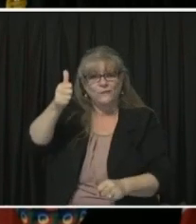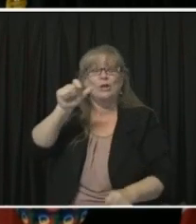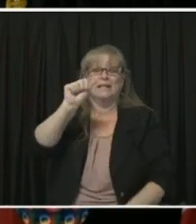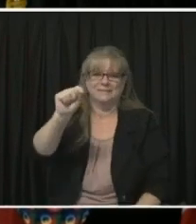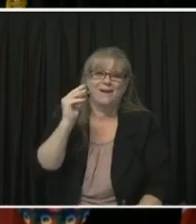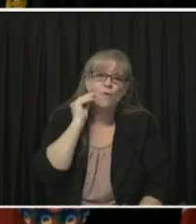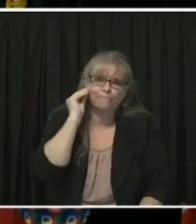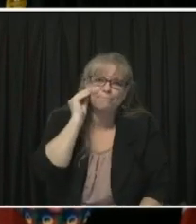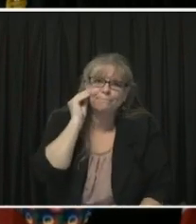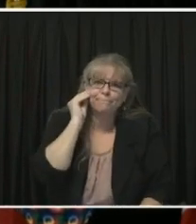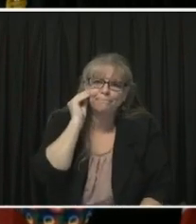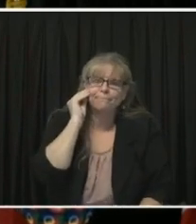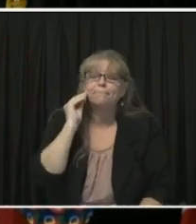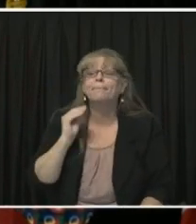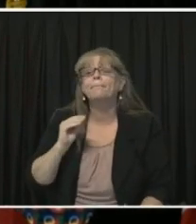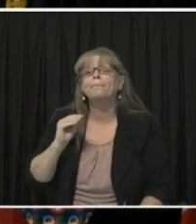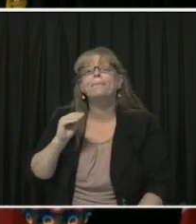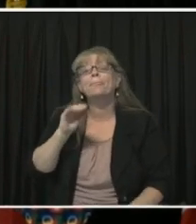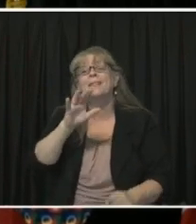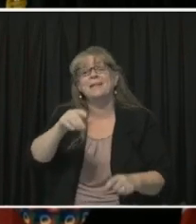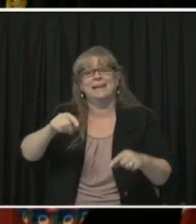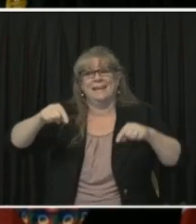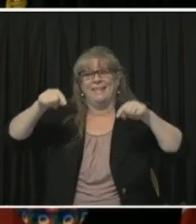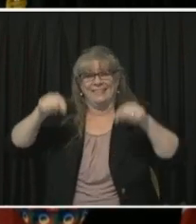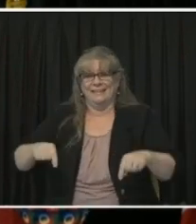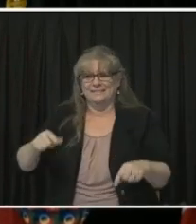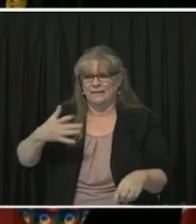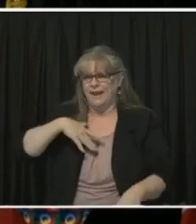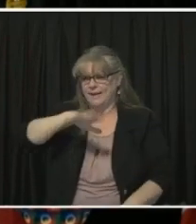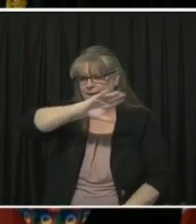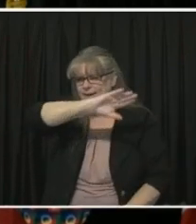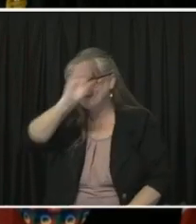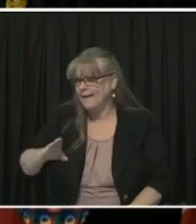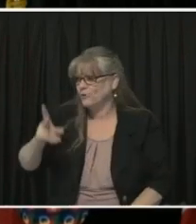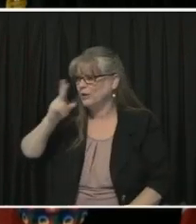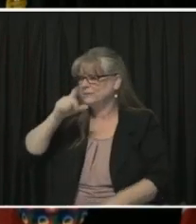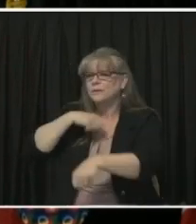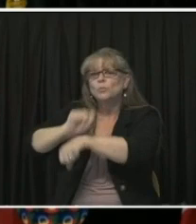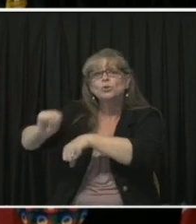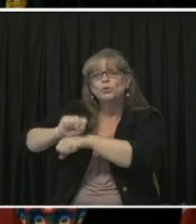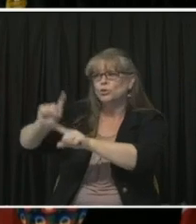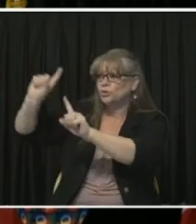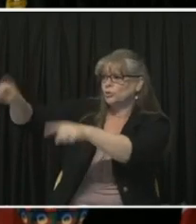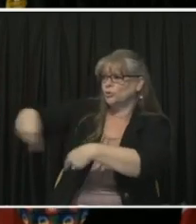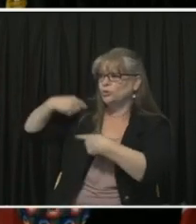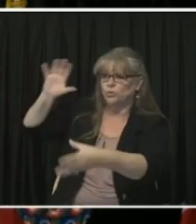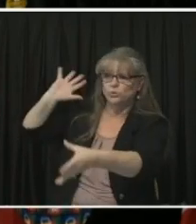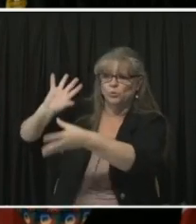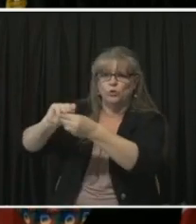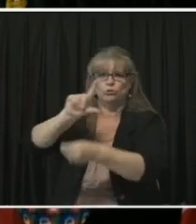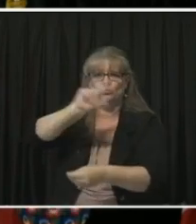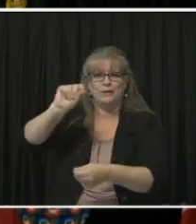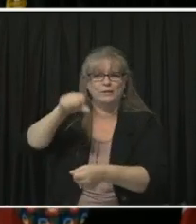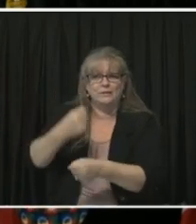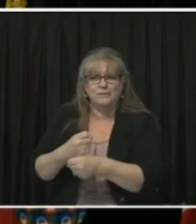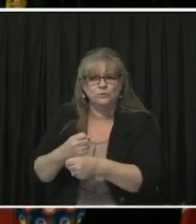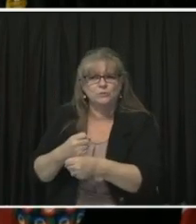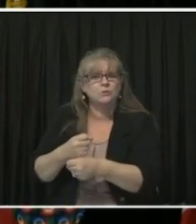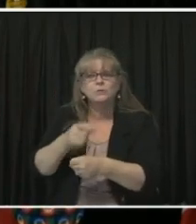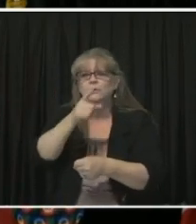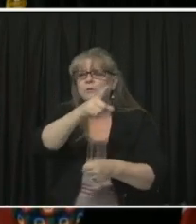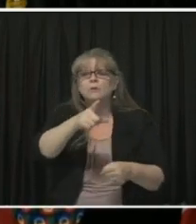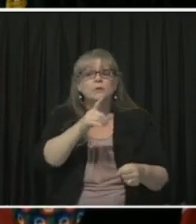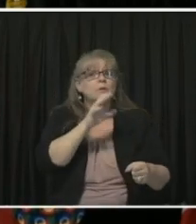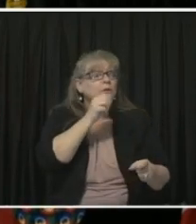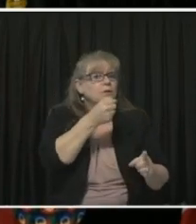I've seen in my 20 years as of an experienced nurse. It is not an old people disease, nor a sick people